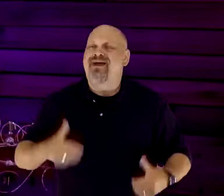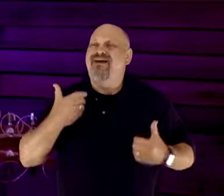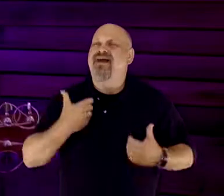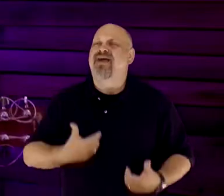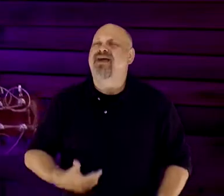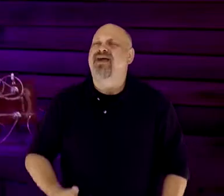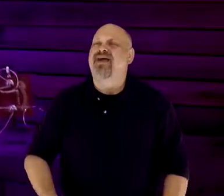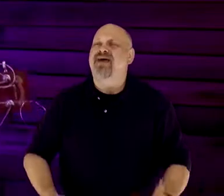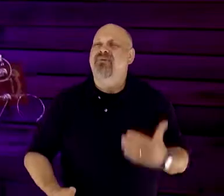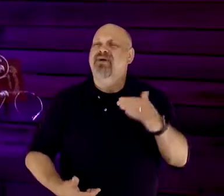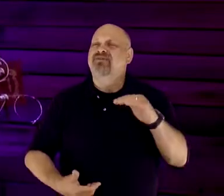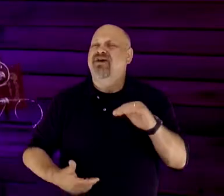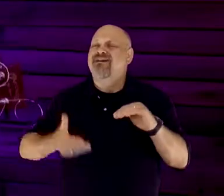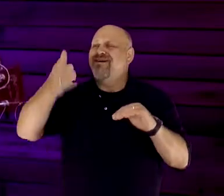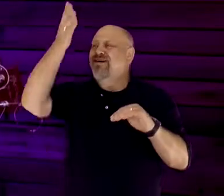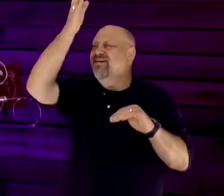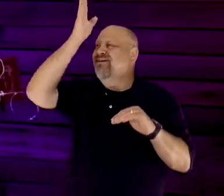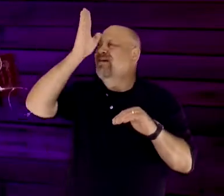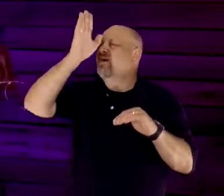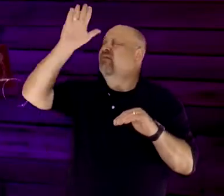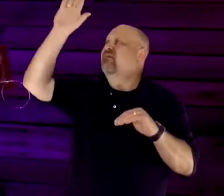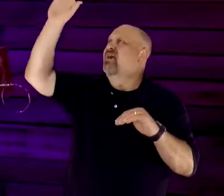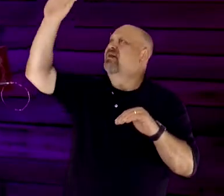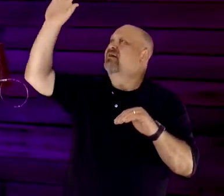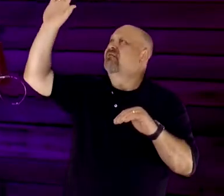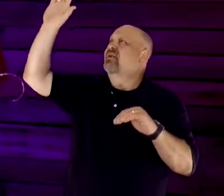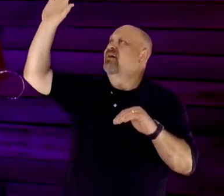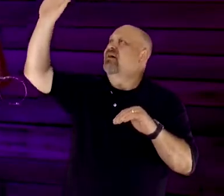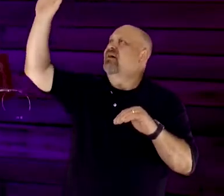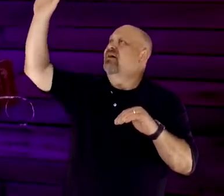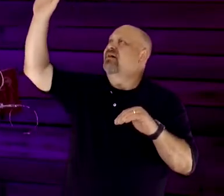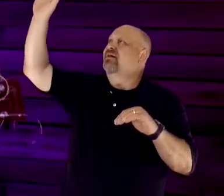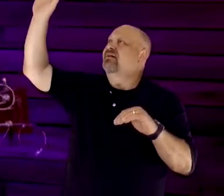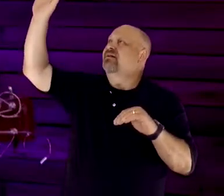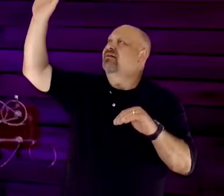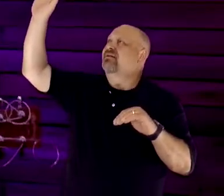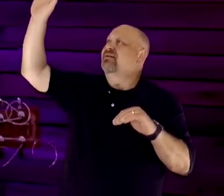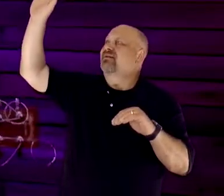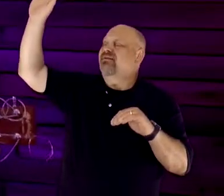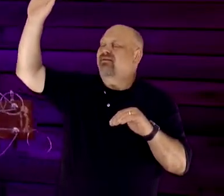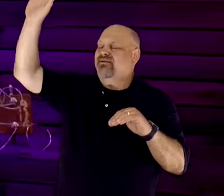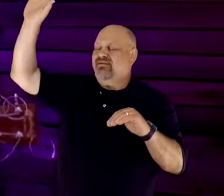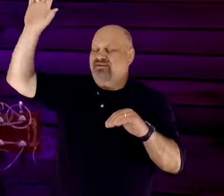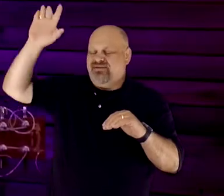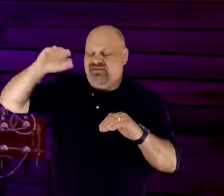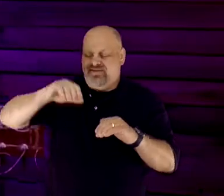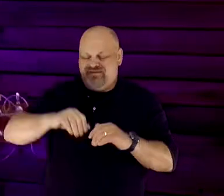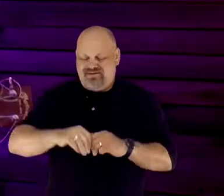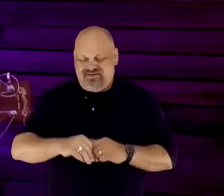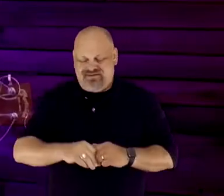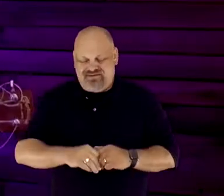Oh, I am a child of God.